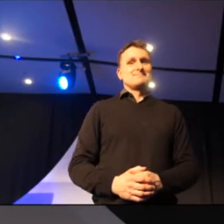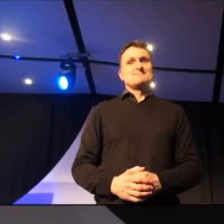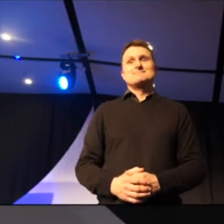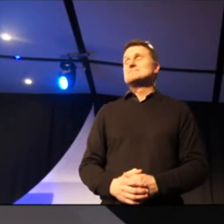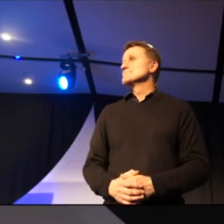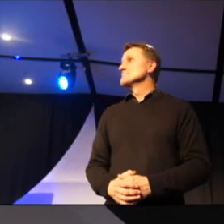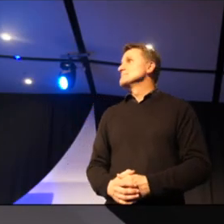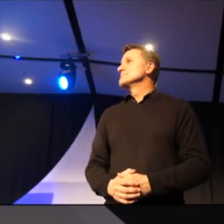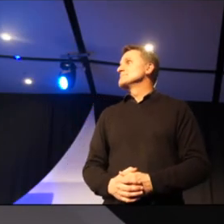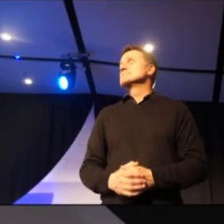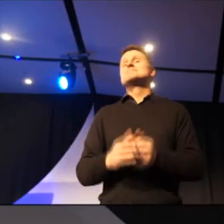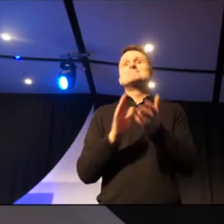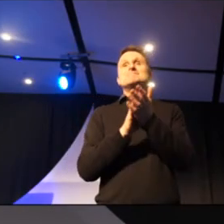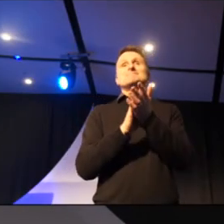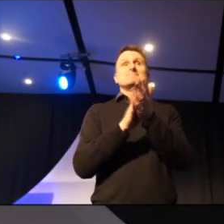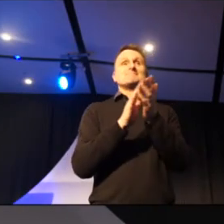That gives you guys a little bit of an idea.